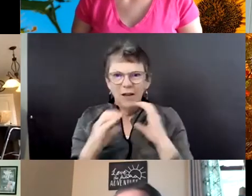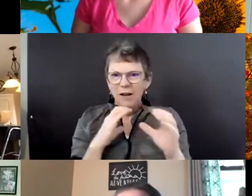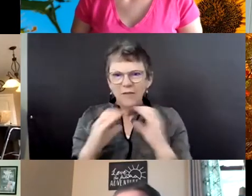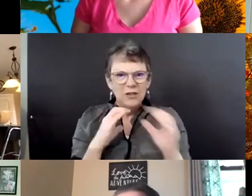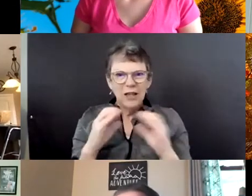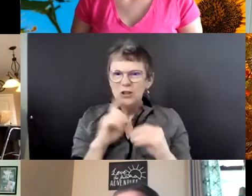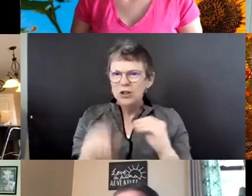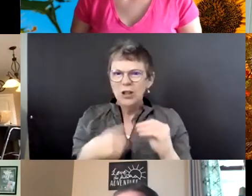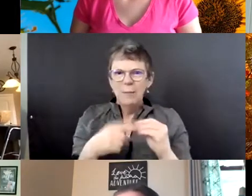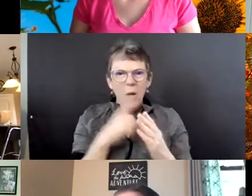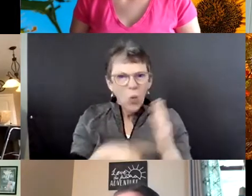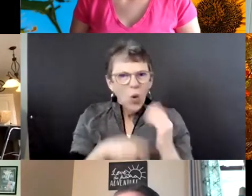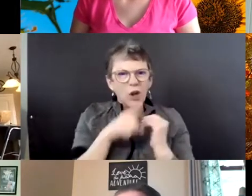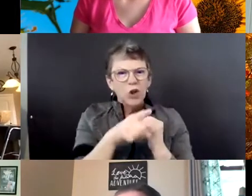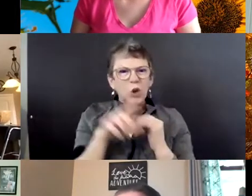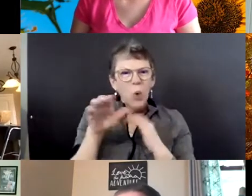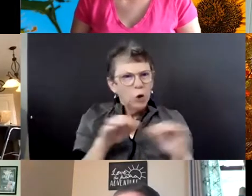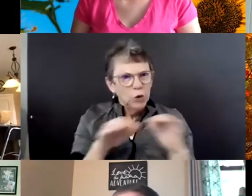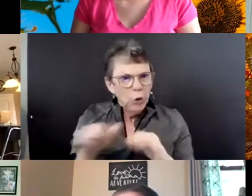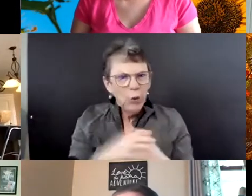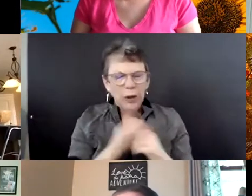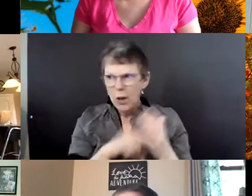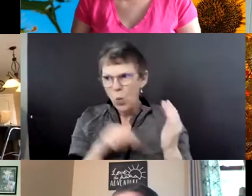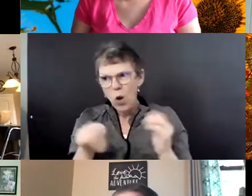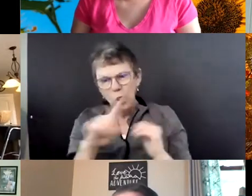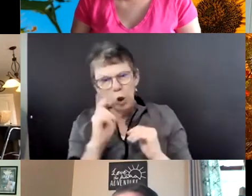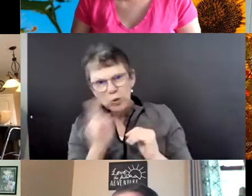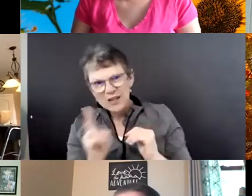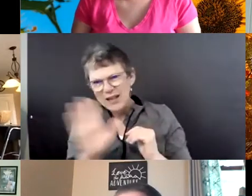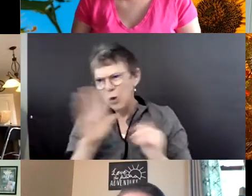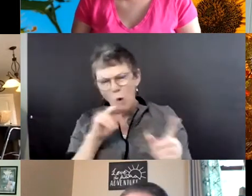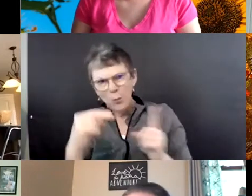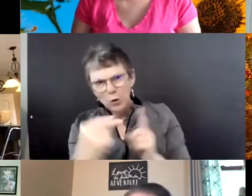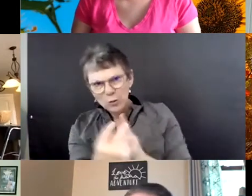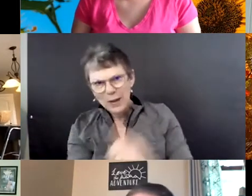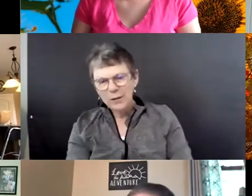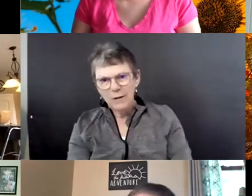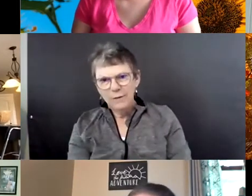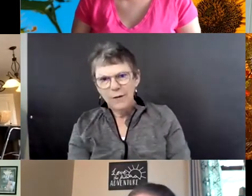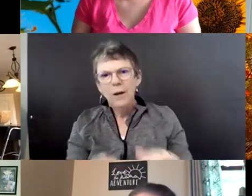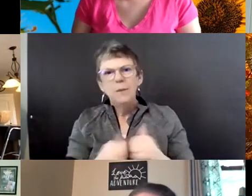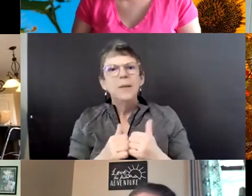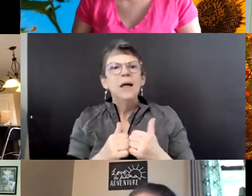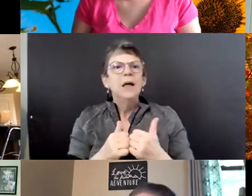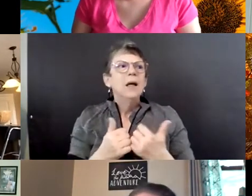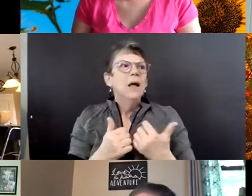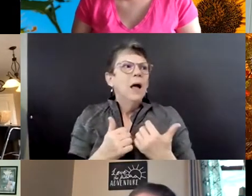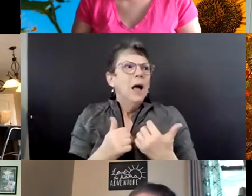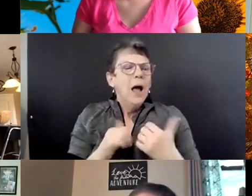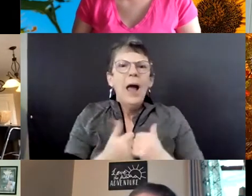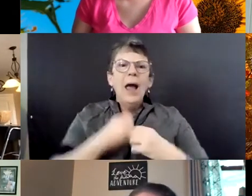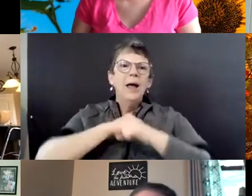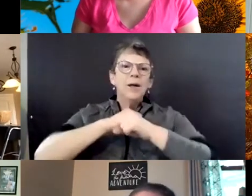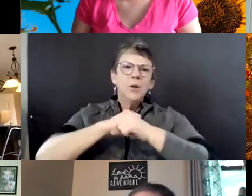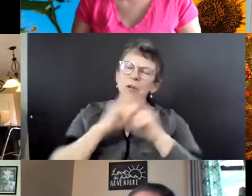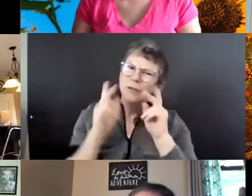things that you see. But it's always, how do we protect people from that cliff? Because we want people to be